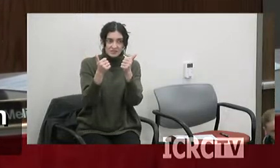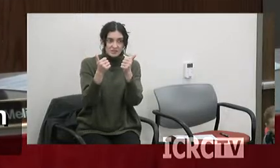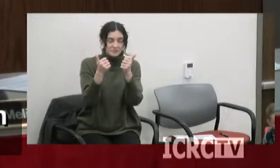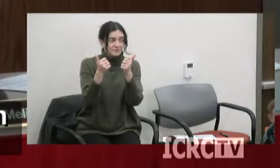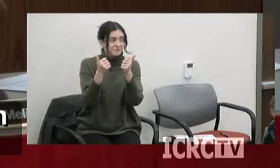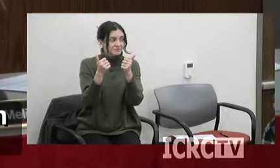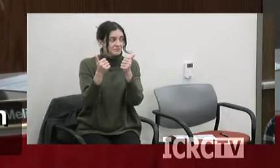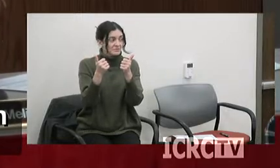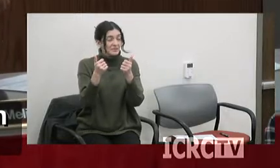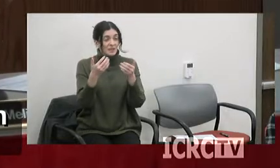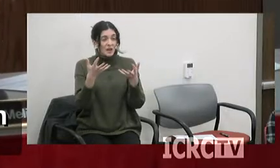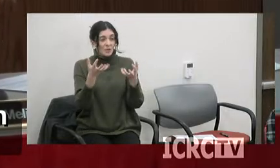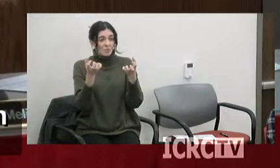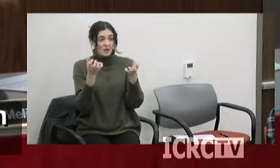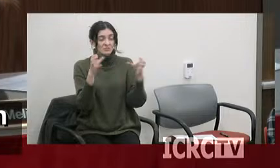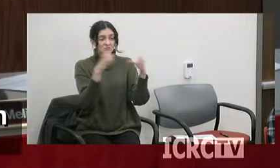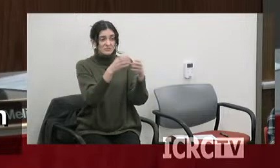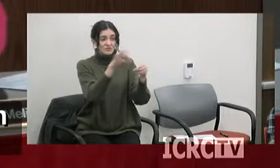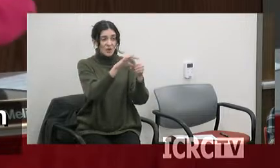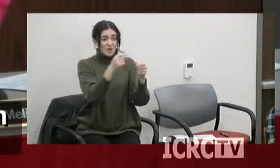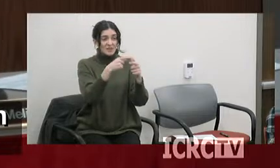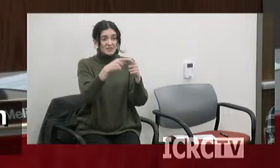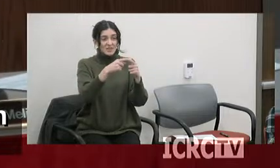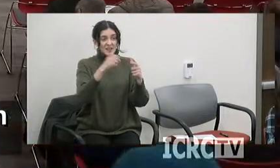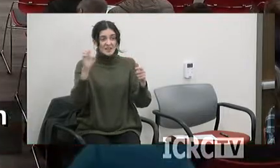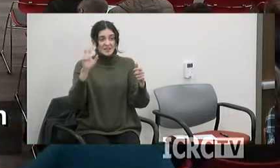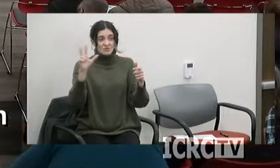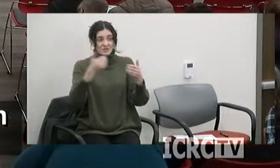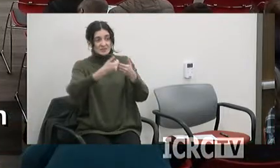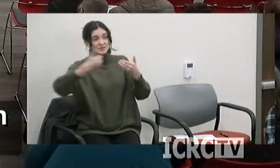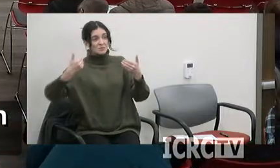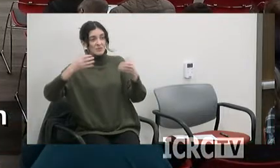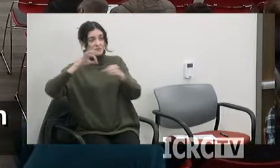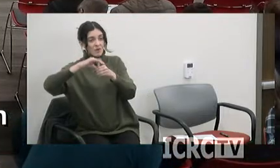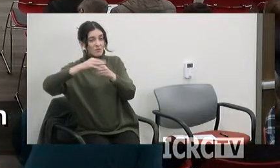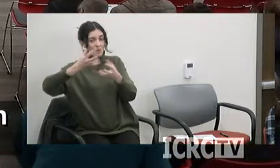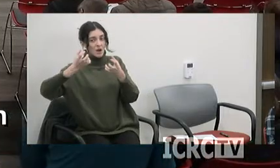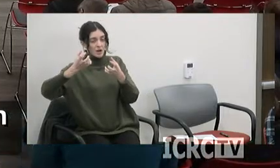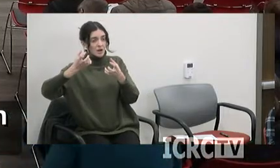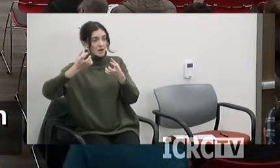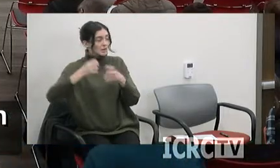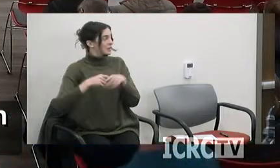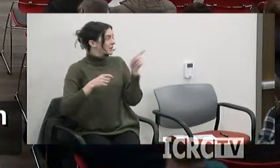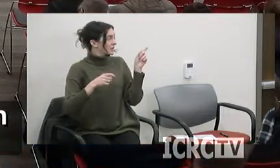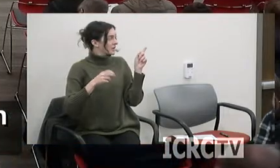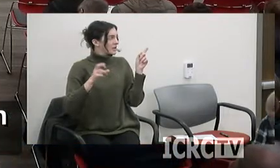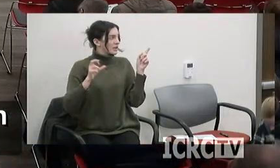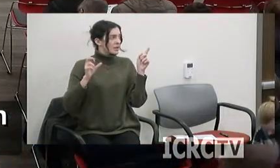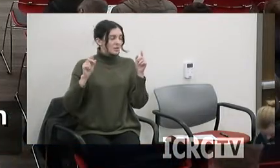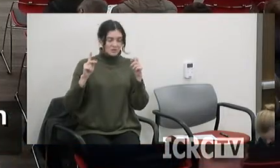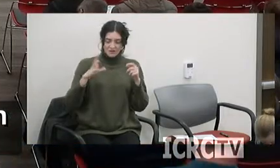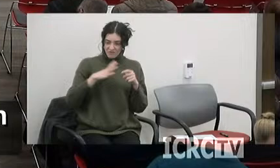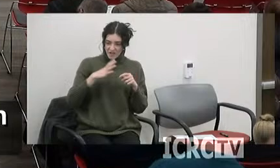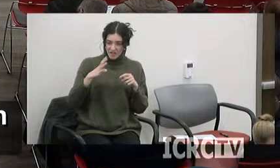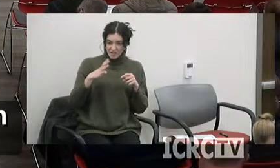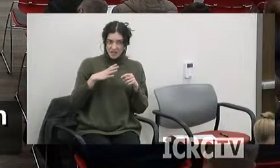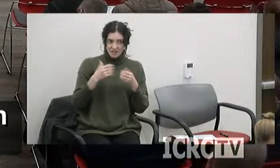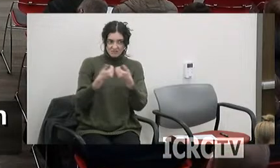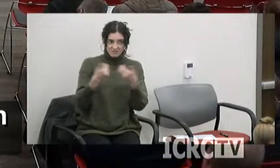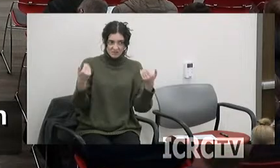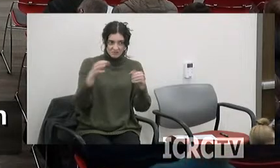E3 separately. Got it. Okay, so let's handle that one. I have a motion. I need a second for that